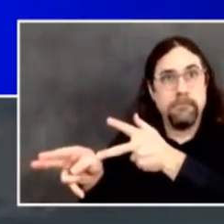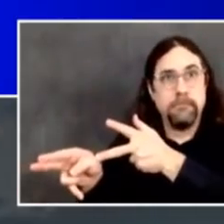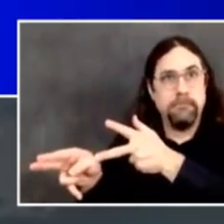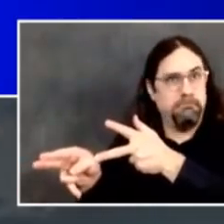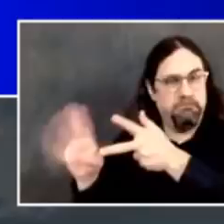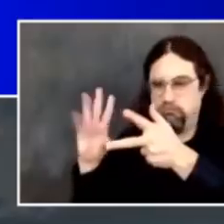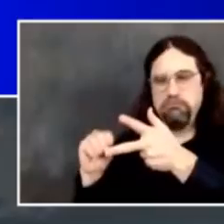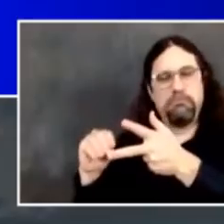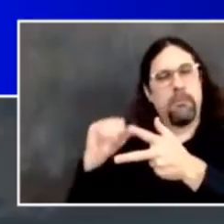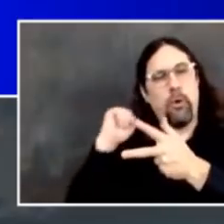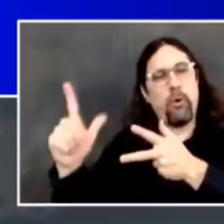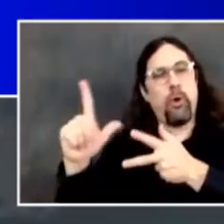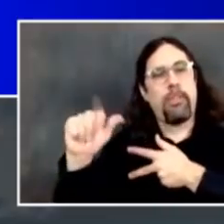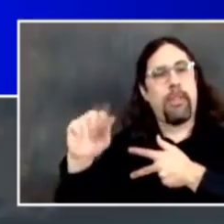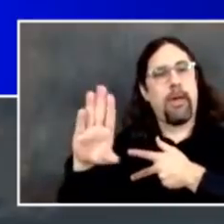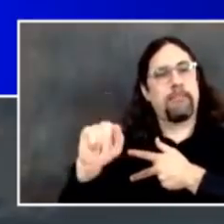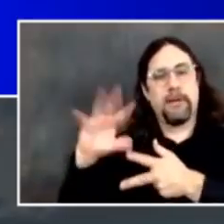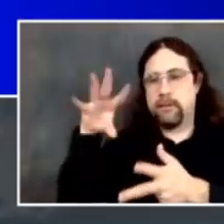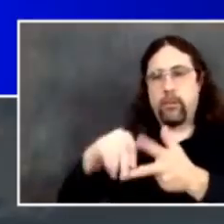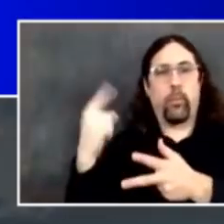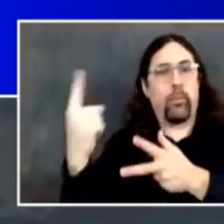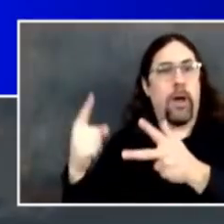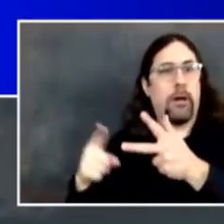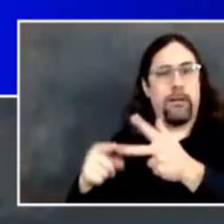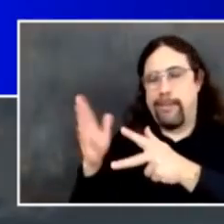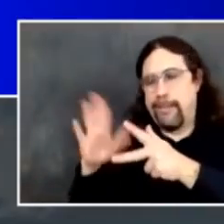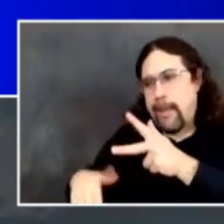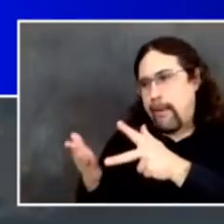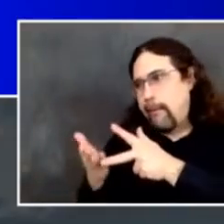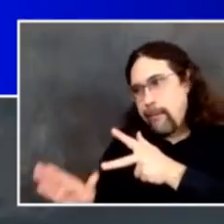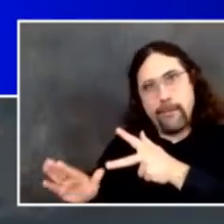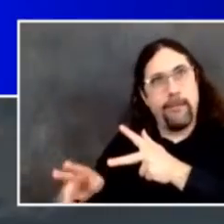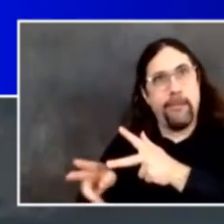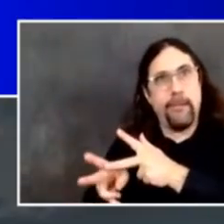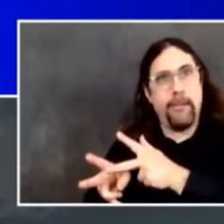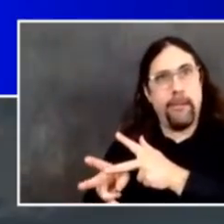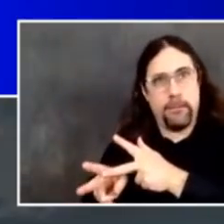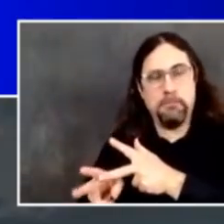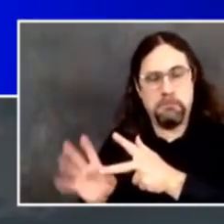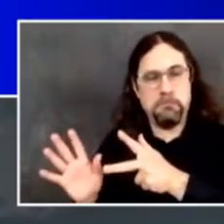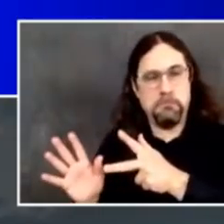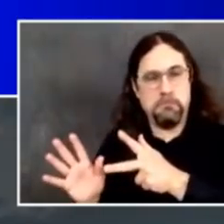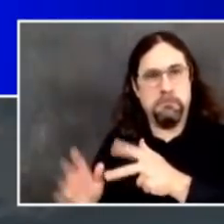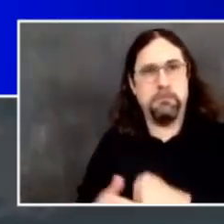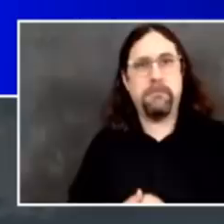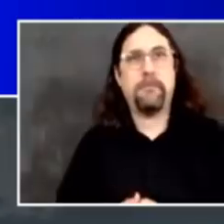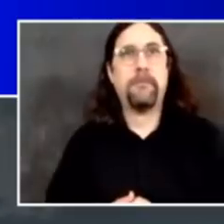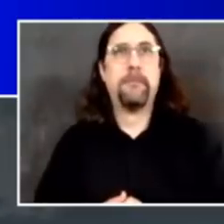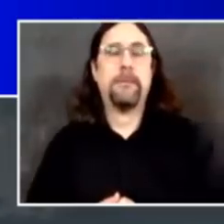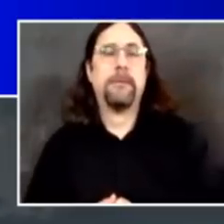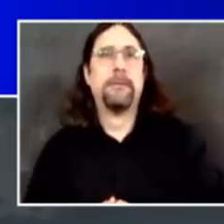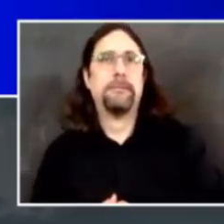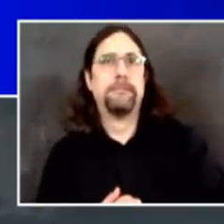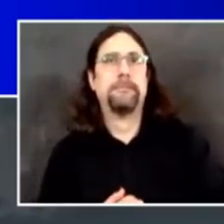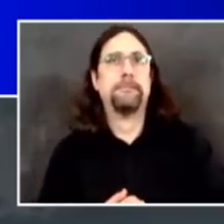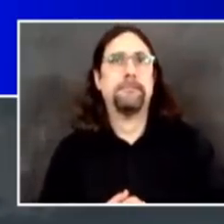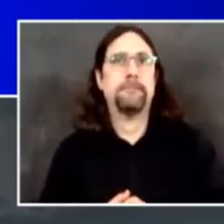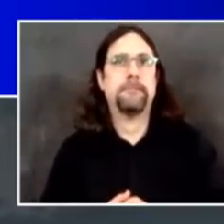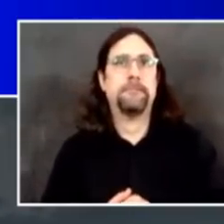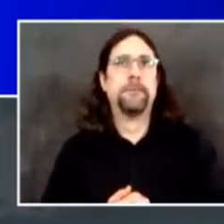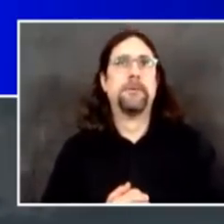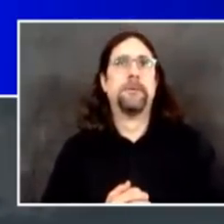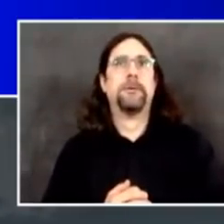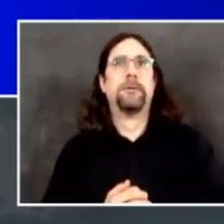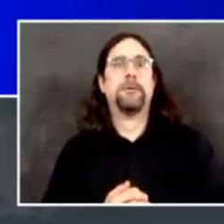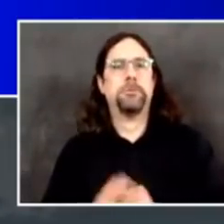as more and more testing is coming online. We're getting a truer and truer sense of what's happening, and that number certainly will suffice.